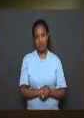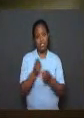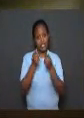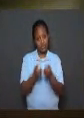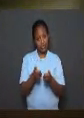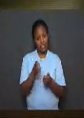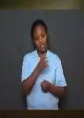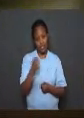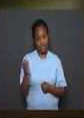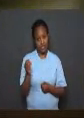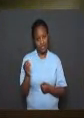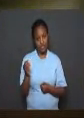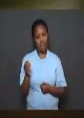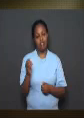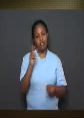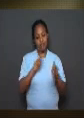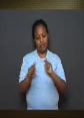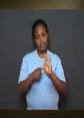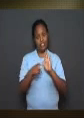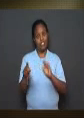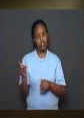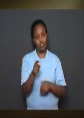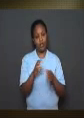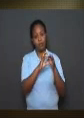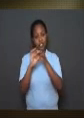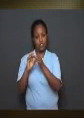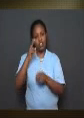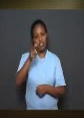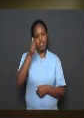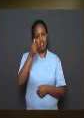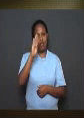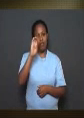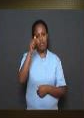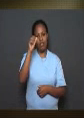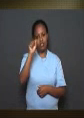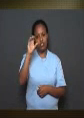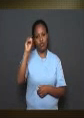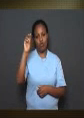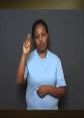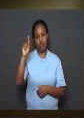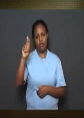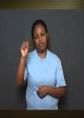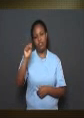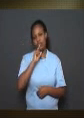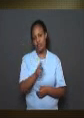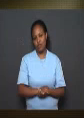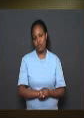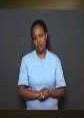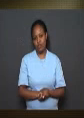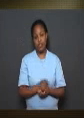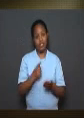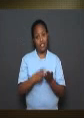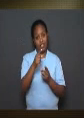Speedy and public trials are related to habeas corpus. Habeas